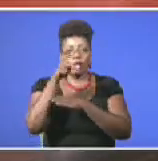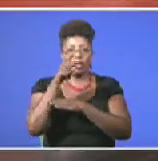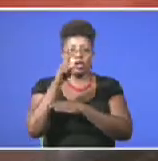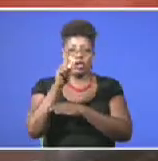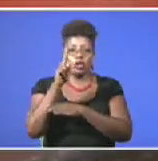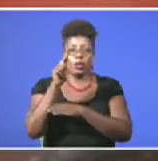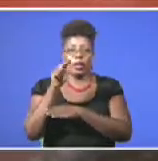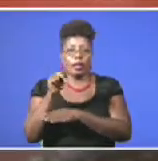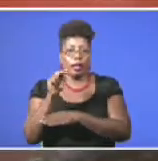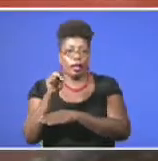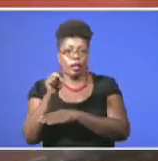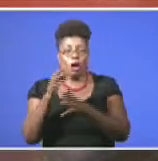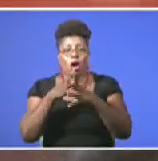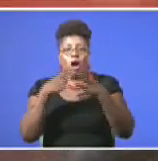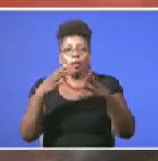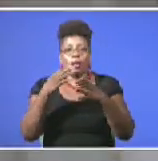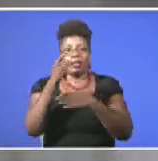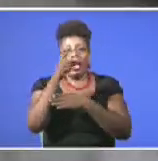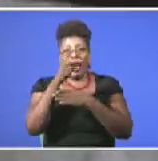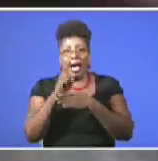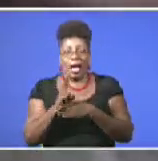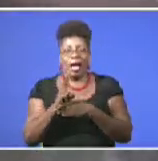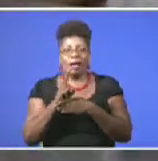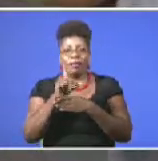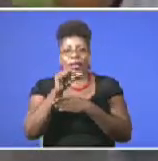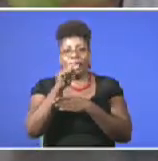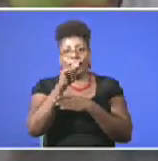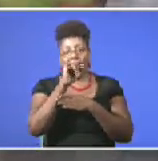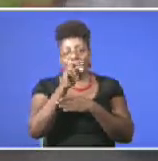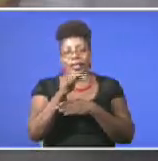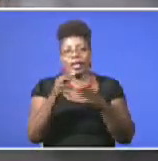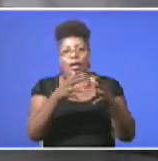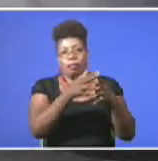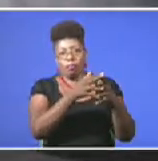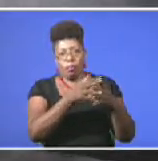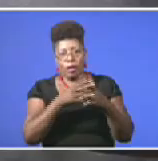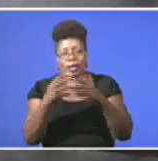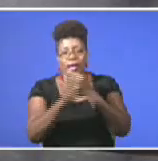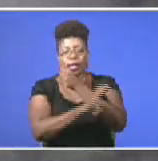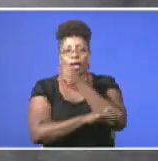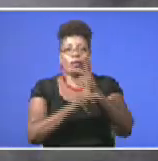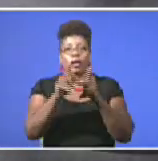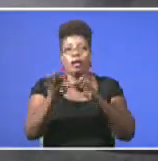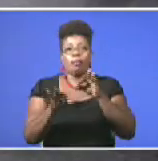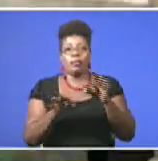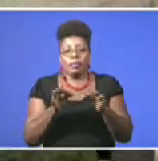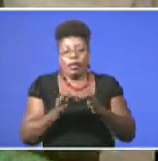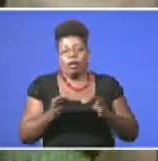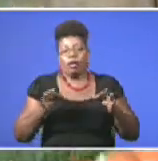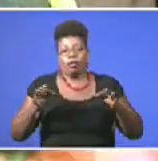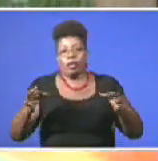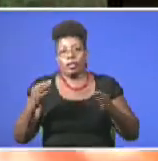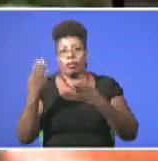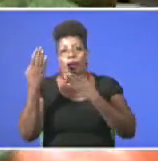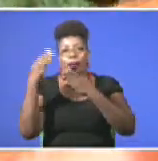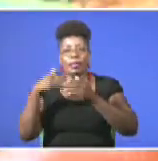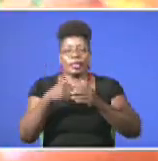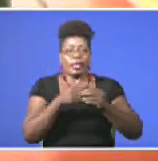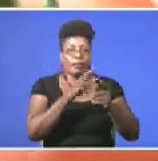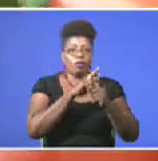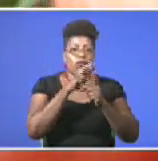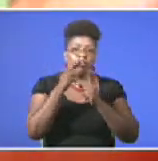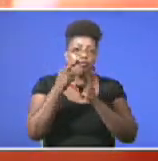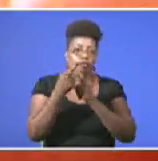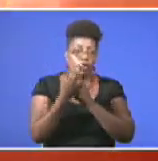United Nations, almost half of Latin America and the Caribbean people are overweight and obese. The Bahamas leads the region in